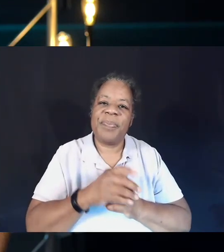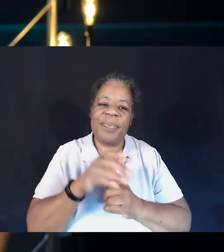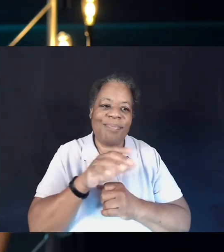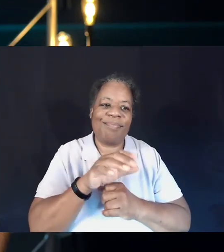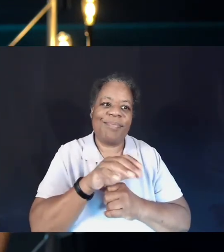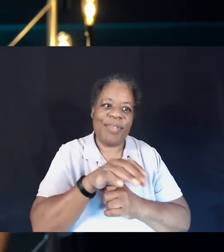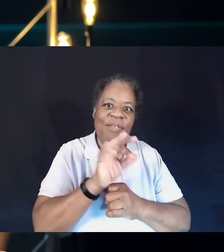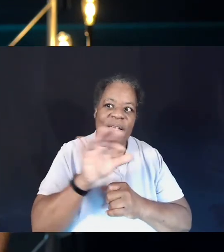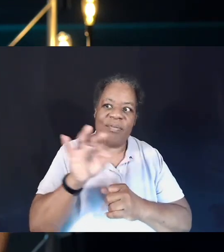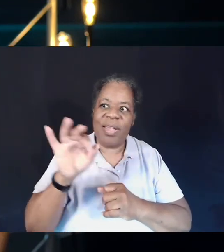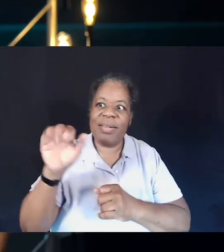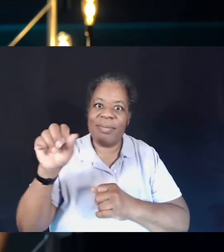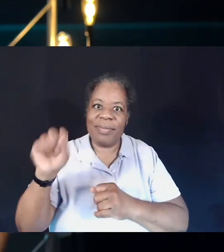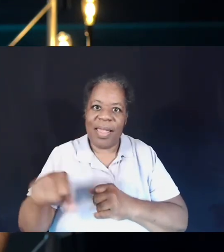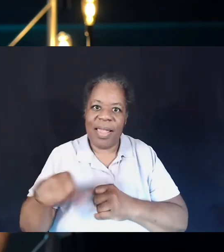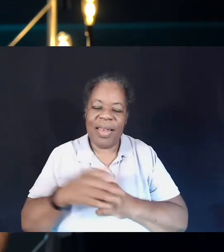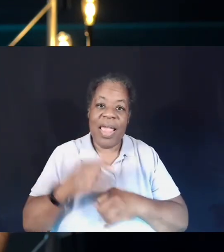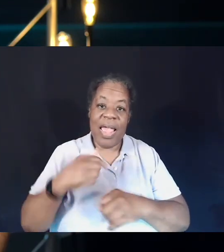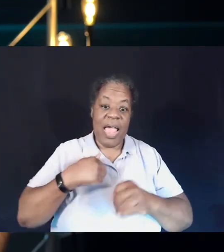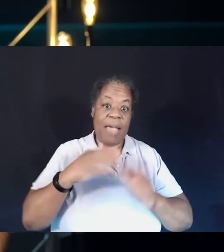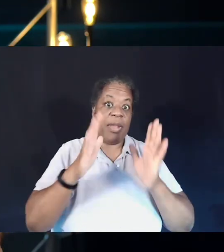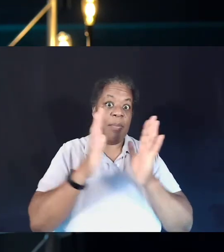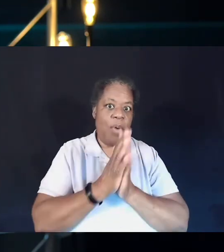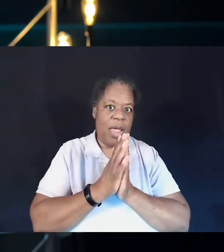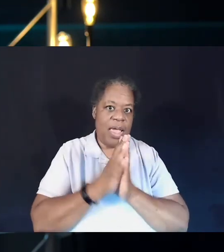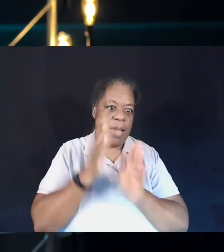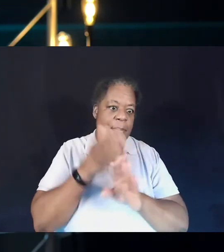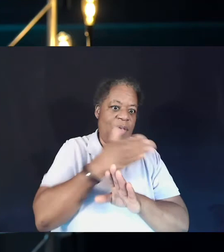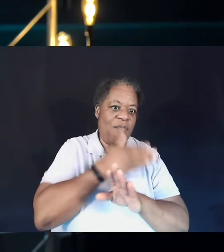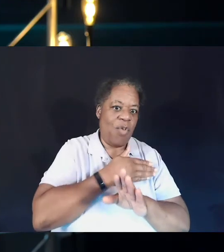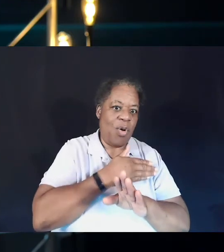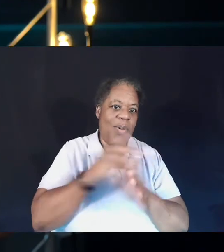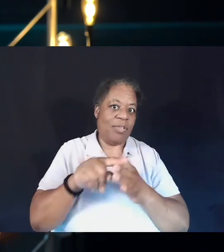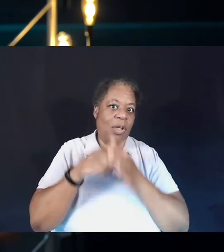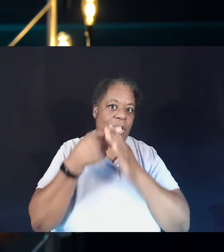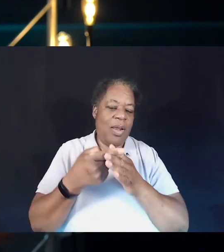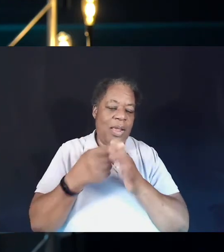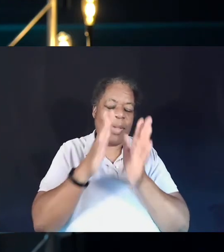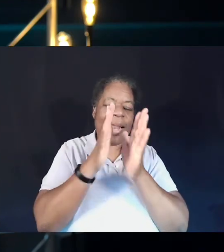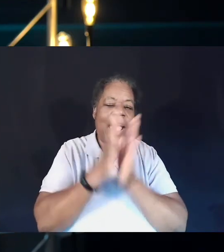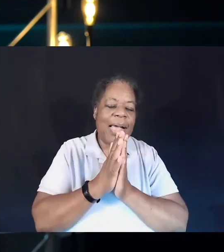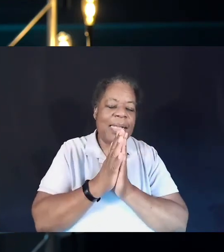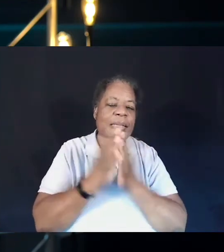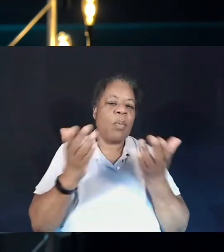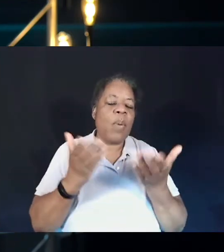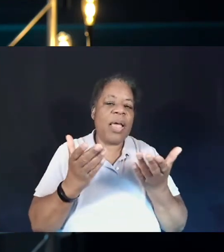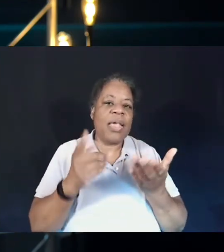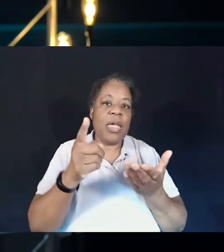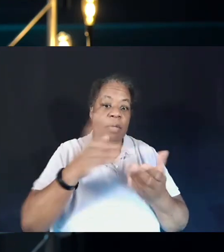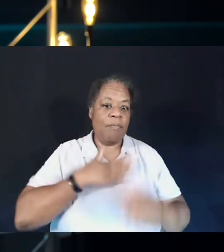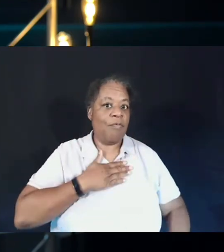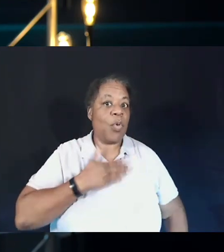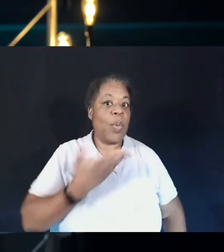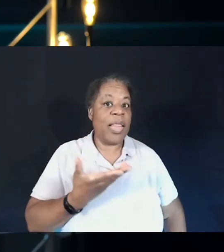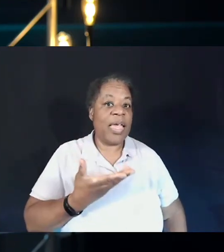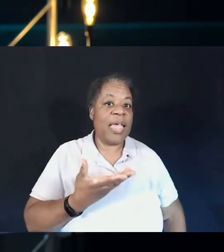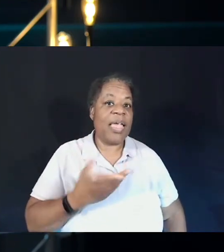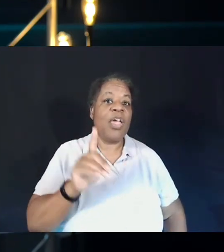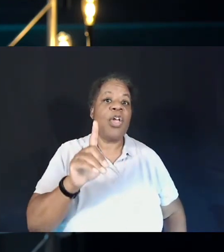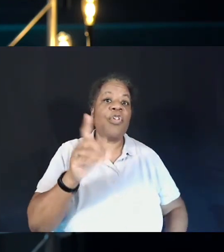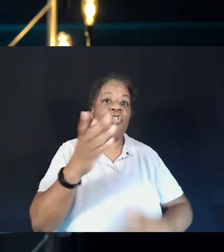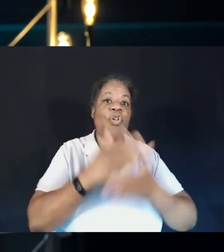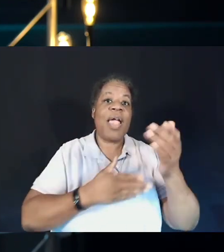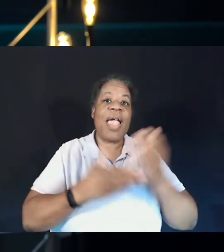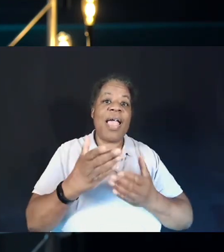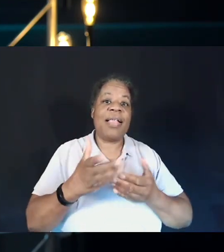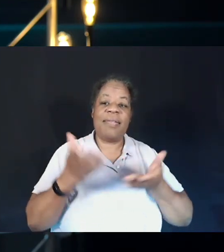us before we practice this habit for the first time. And here's what I'm going to ask. If you're willing, would you take your hands and would you hold them palm up in